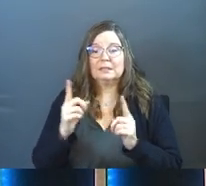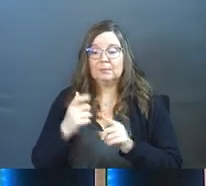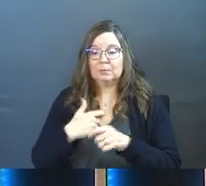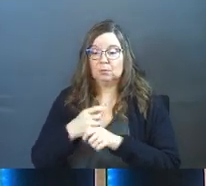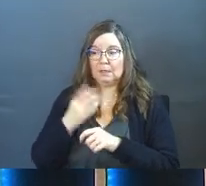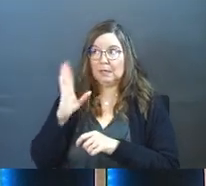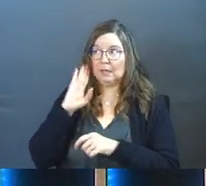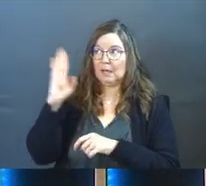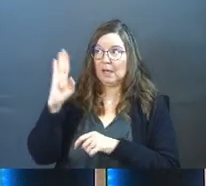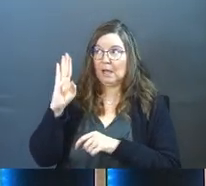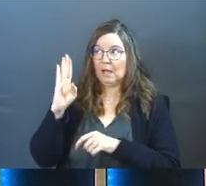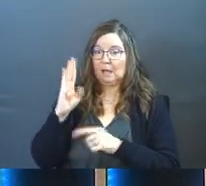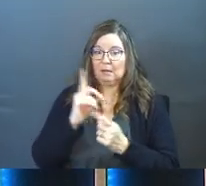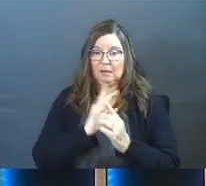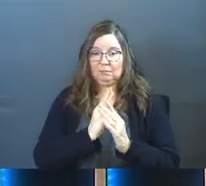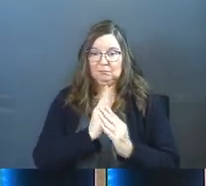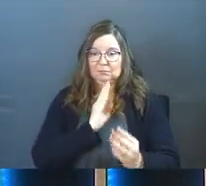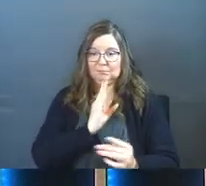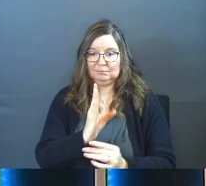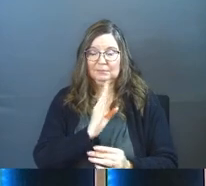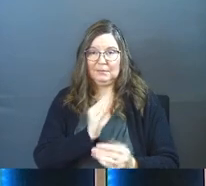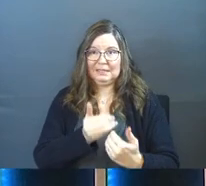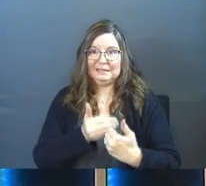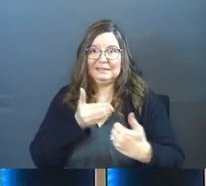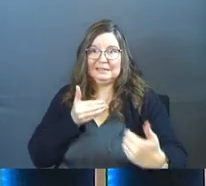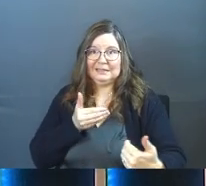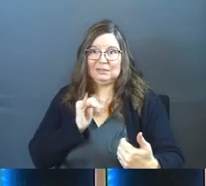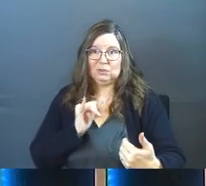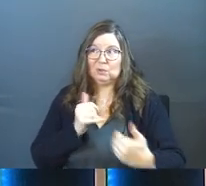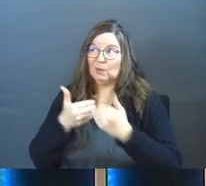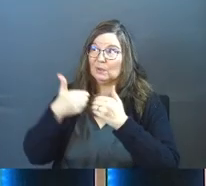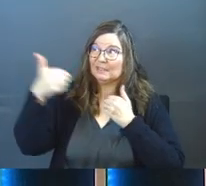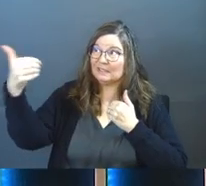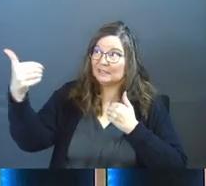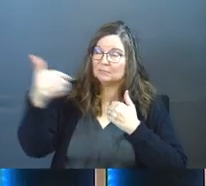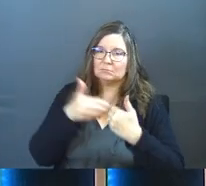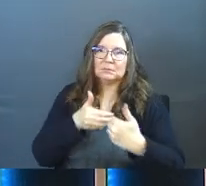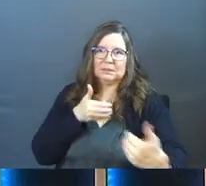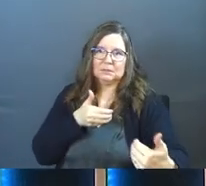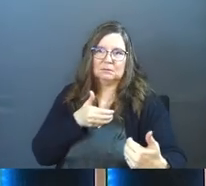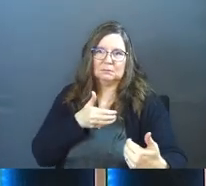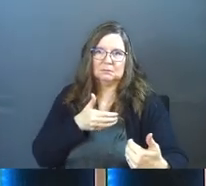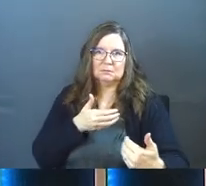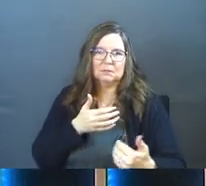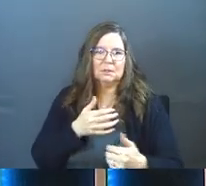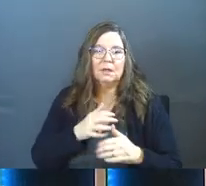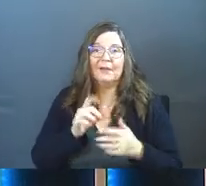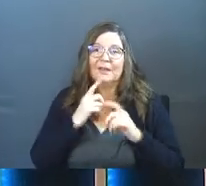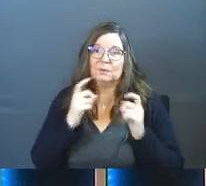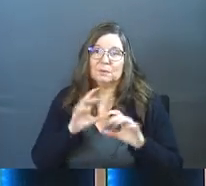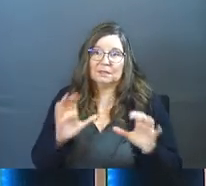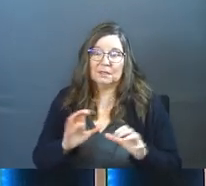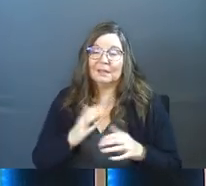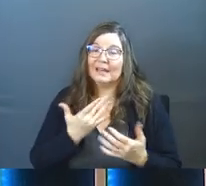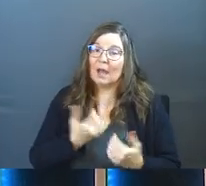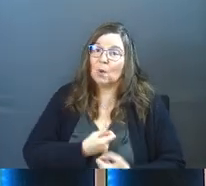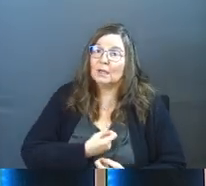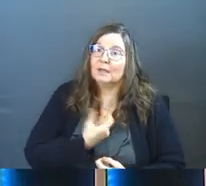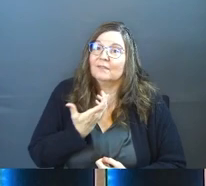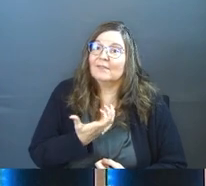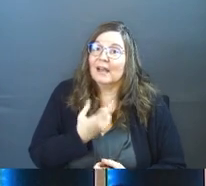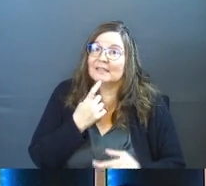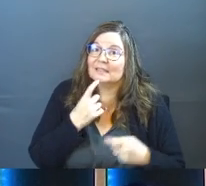I, it's creating distance in my marriage. 100%. It's creating distance in my marriage. And so sin, that's what sin does. Now, confess